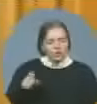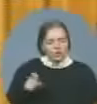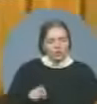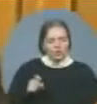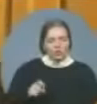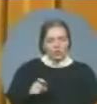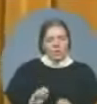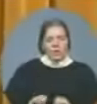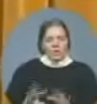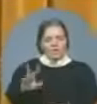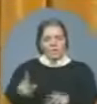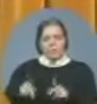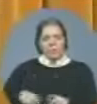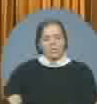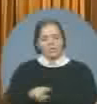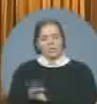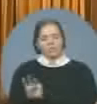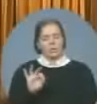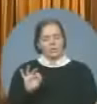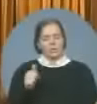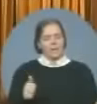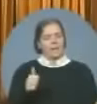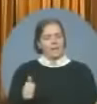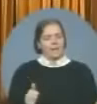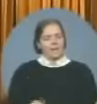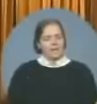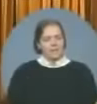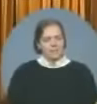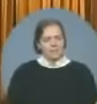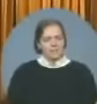The Honourable Government